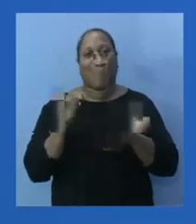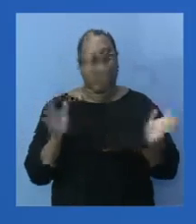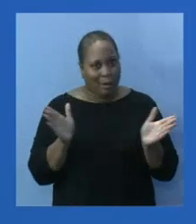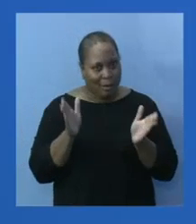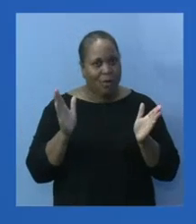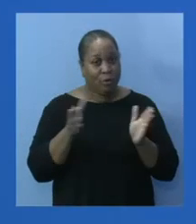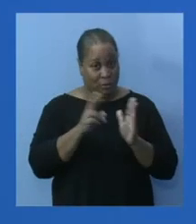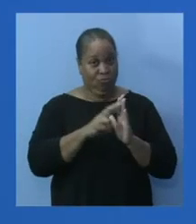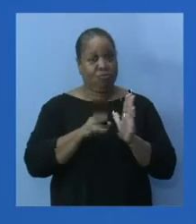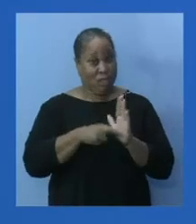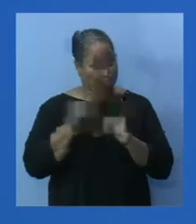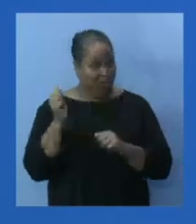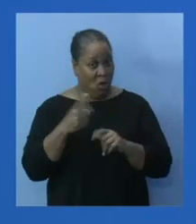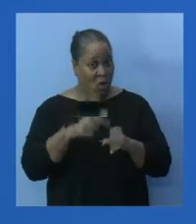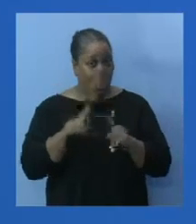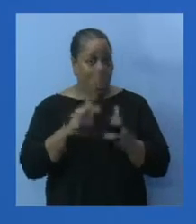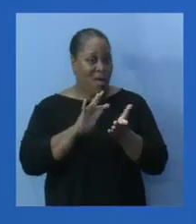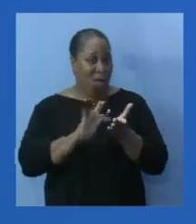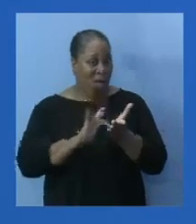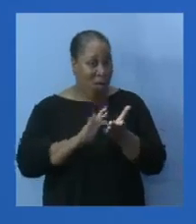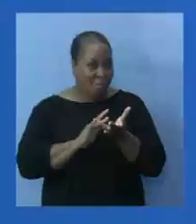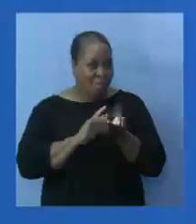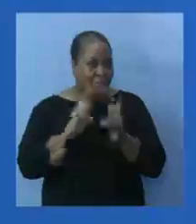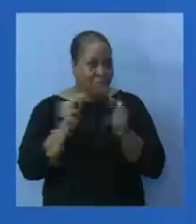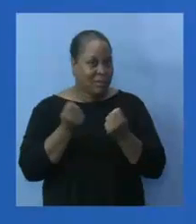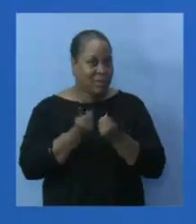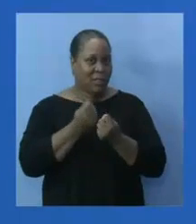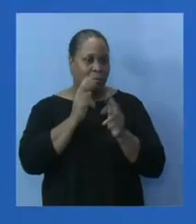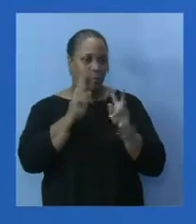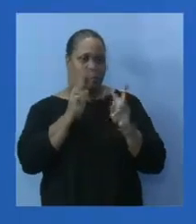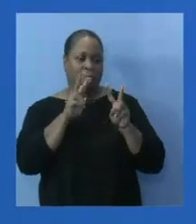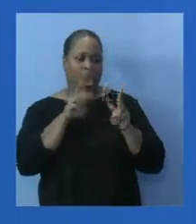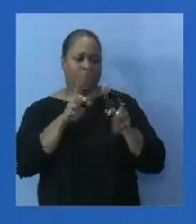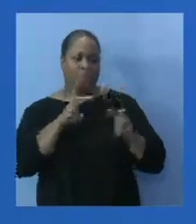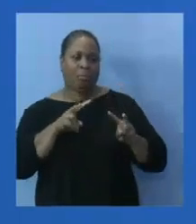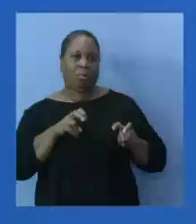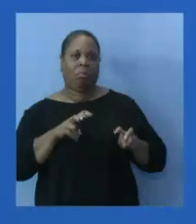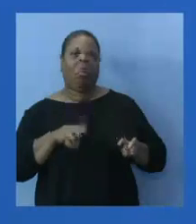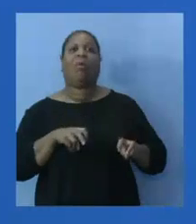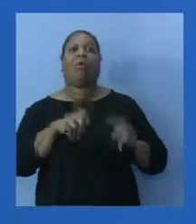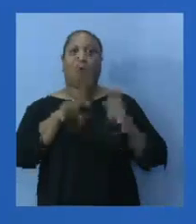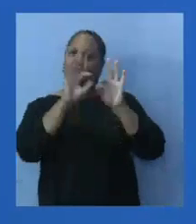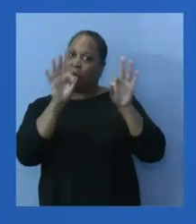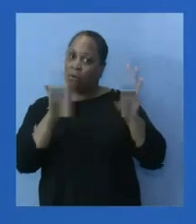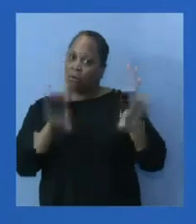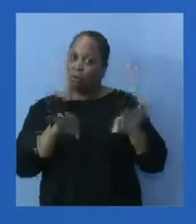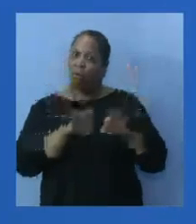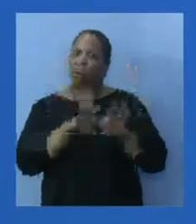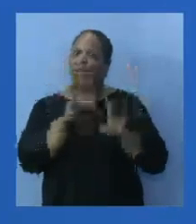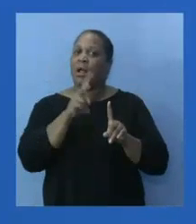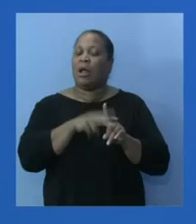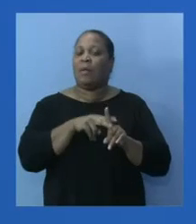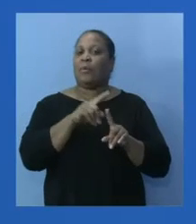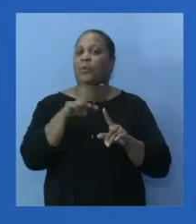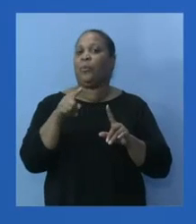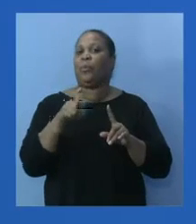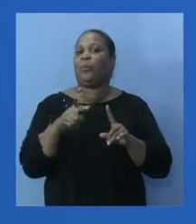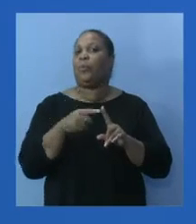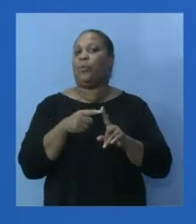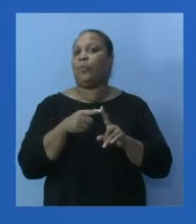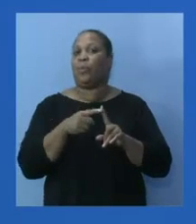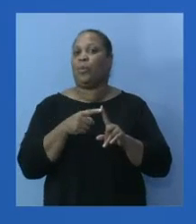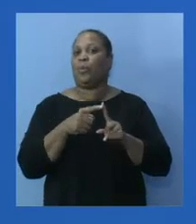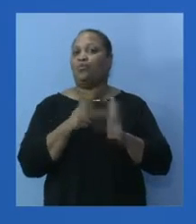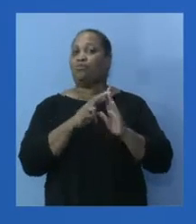to register, but the medical team are actually looking at the application. And if you look at when you